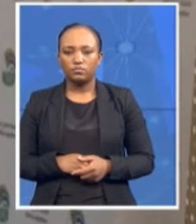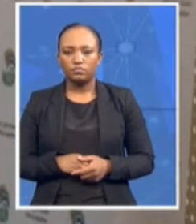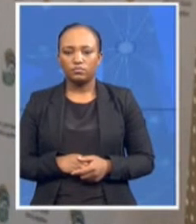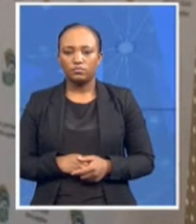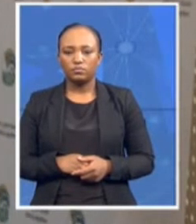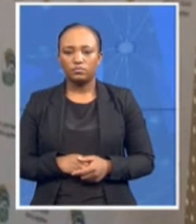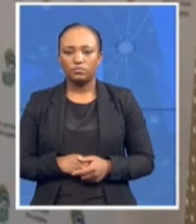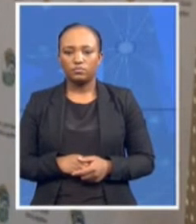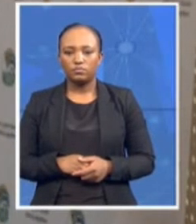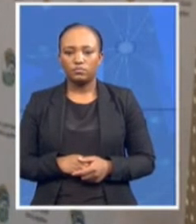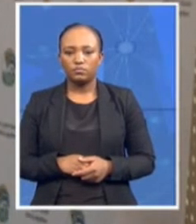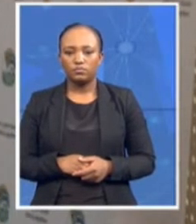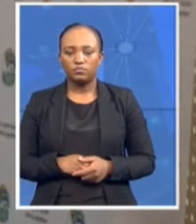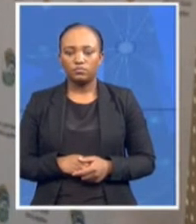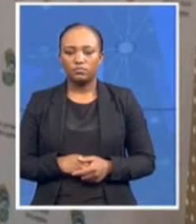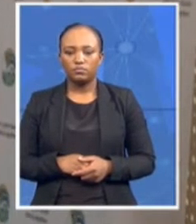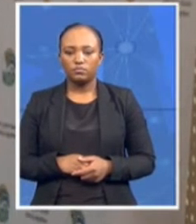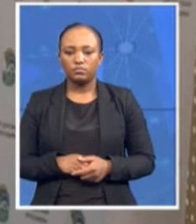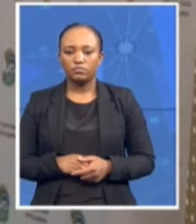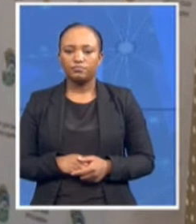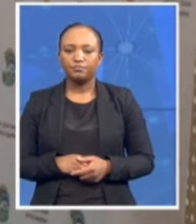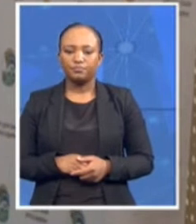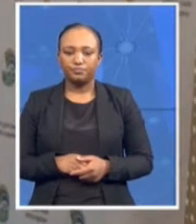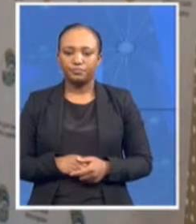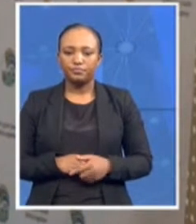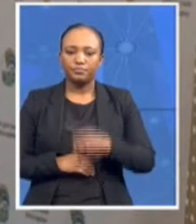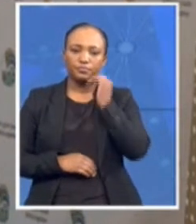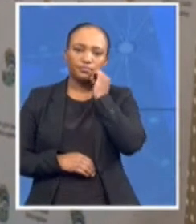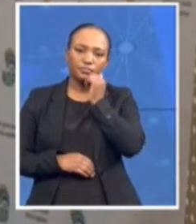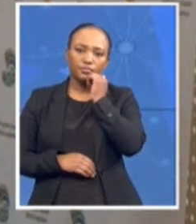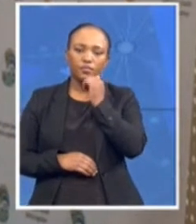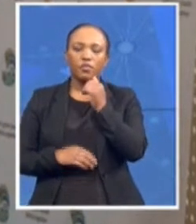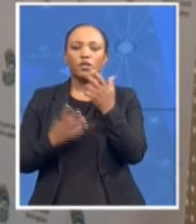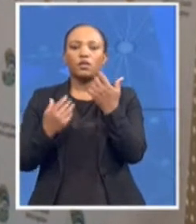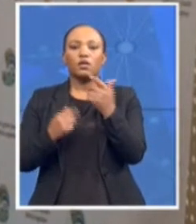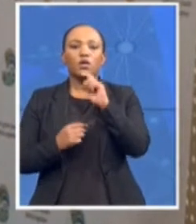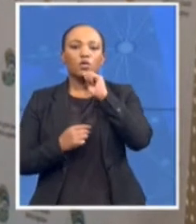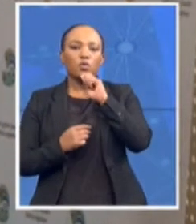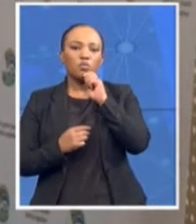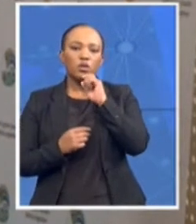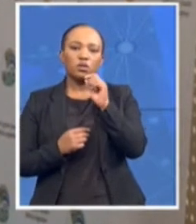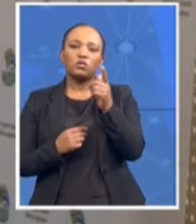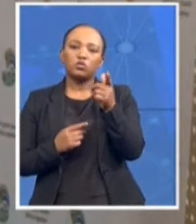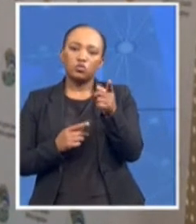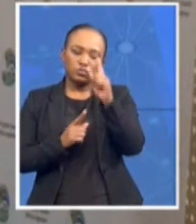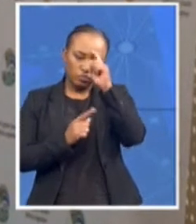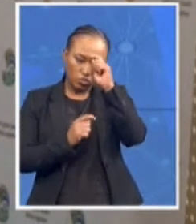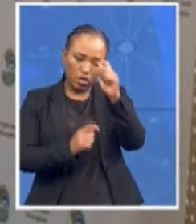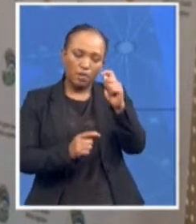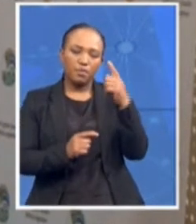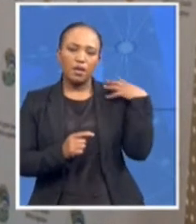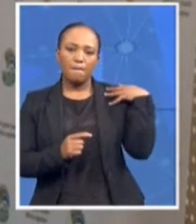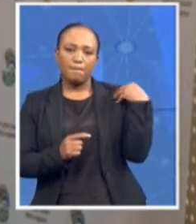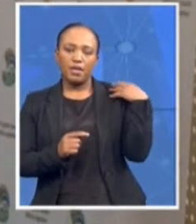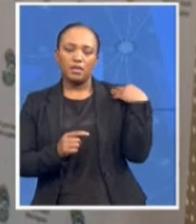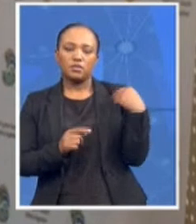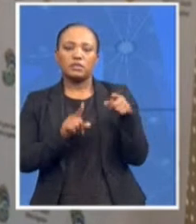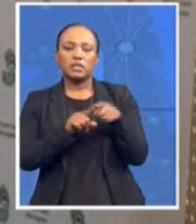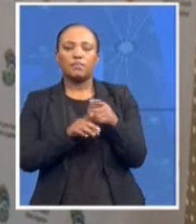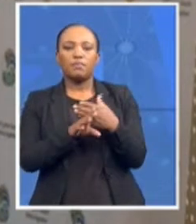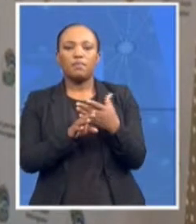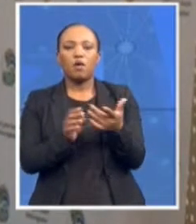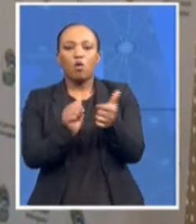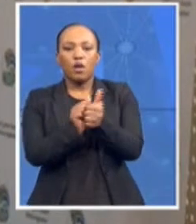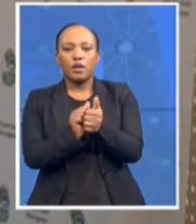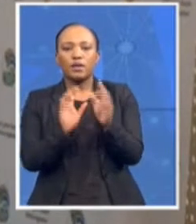Excuse me. Good morning to the Honourable Minister and our colleagues from the Department of Sports, Arts and Culture,